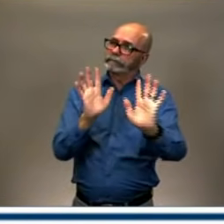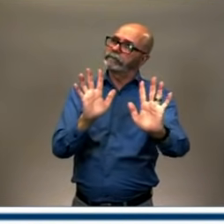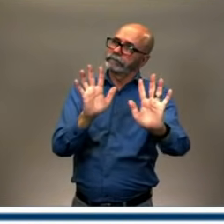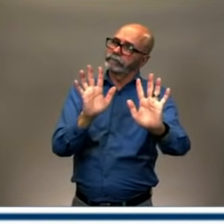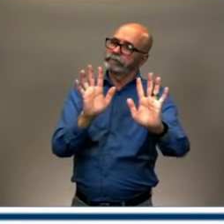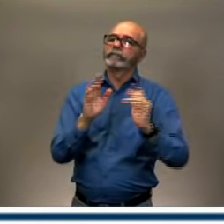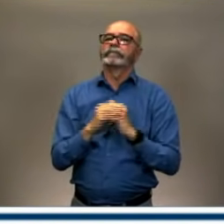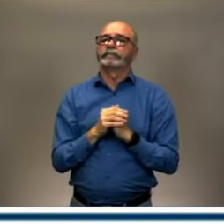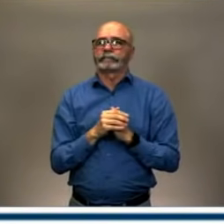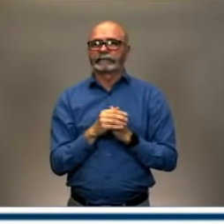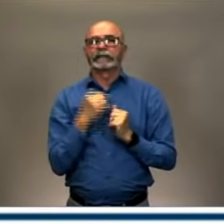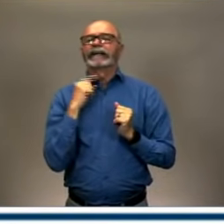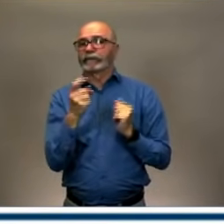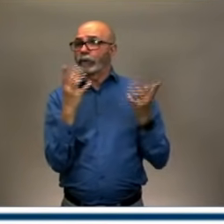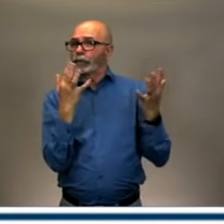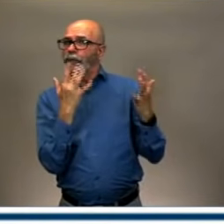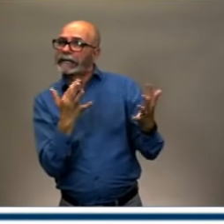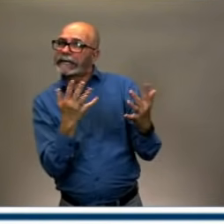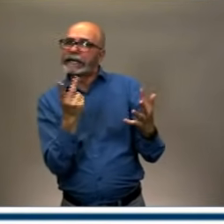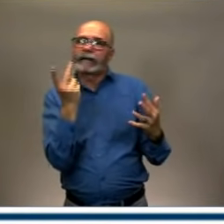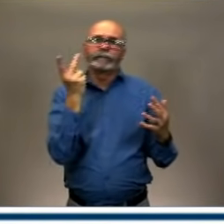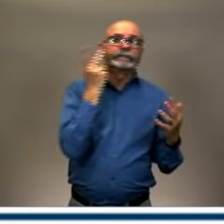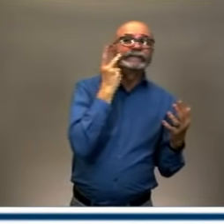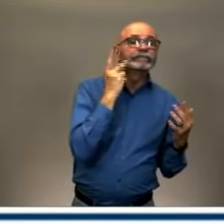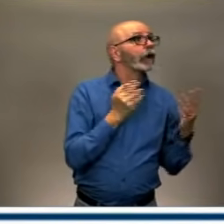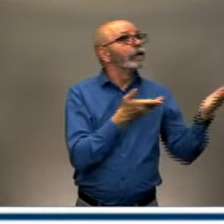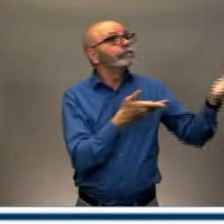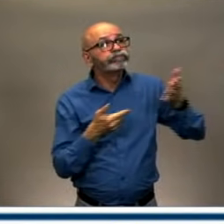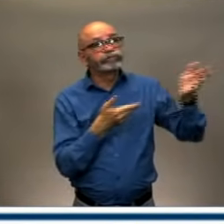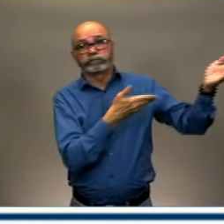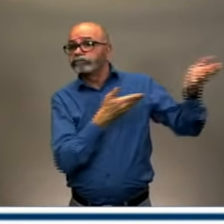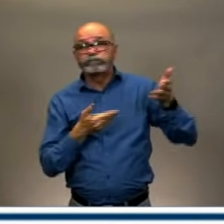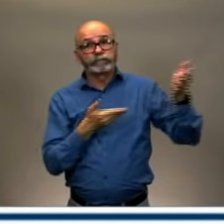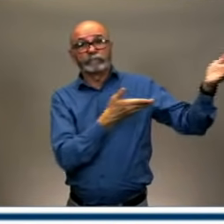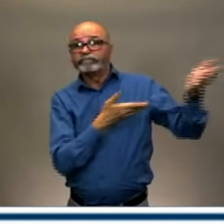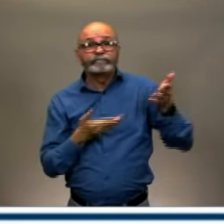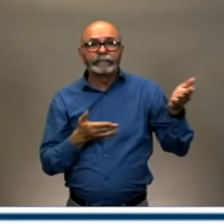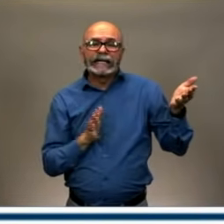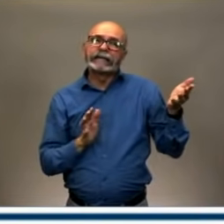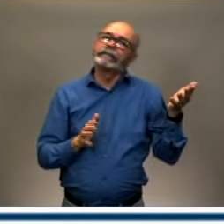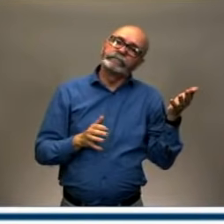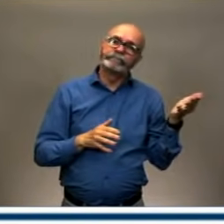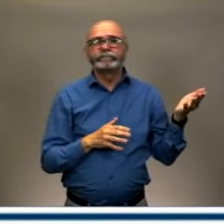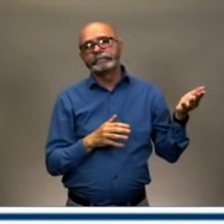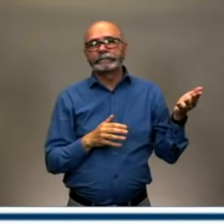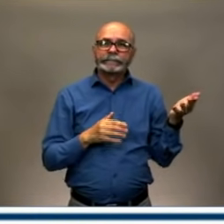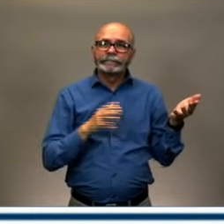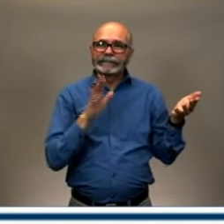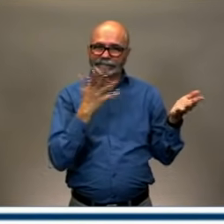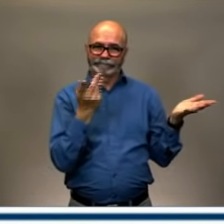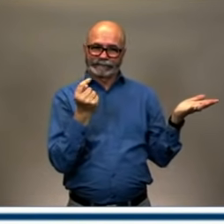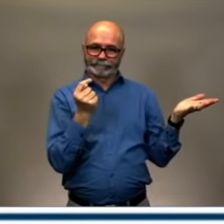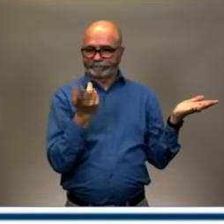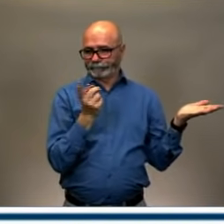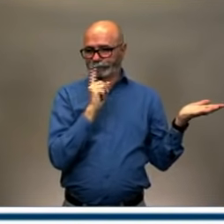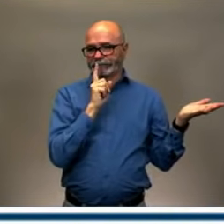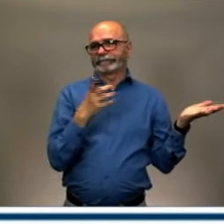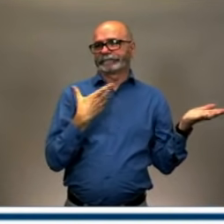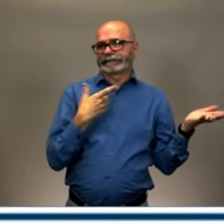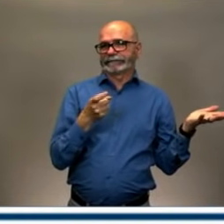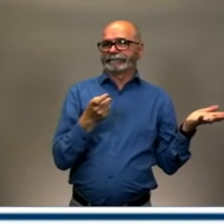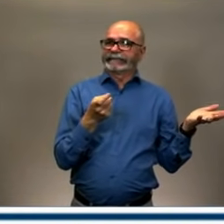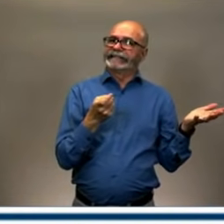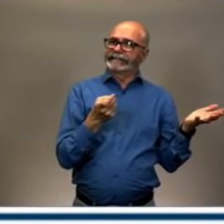have to wait to get those numbers validated, but clearly we need to be in a position to use